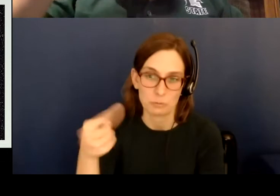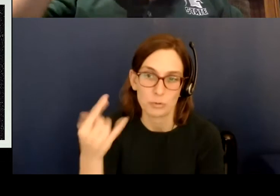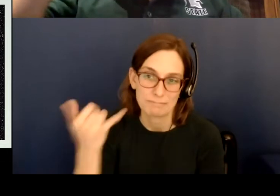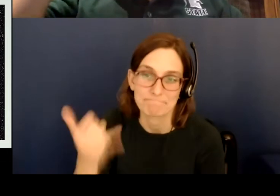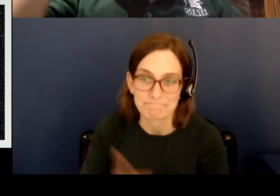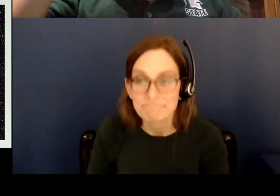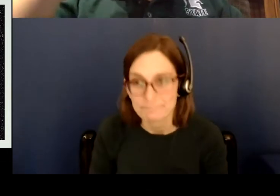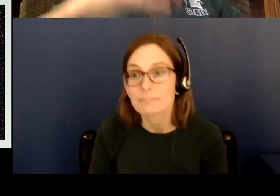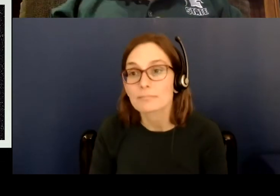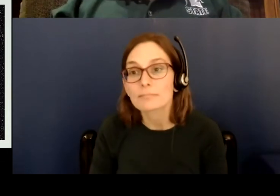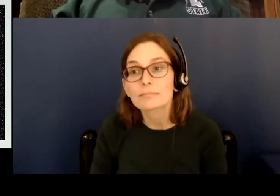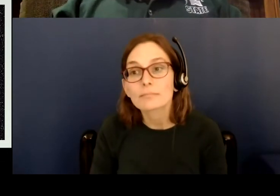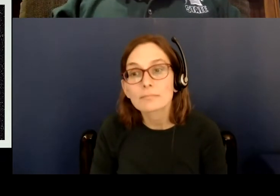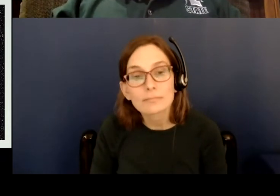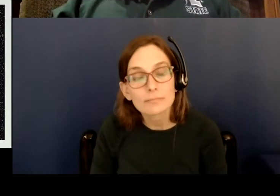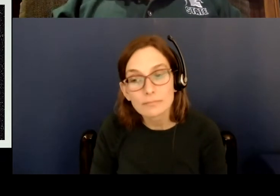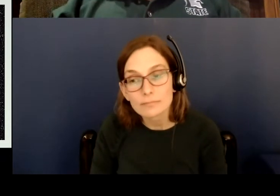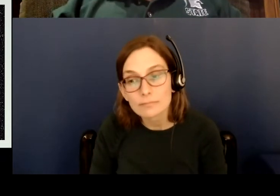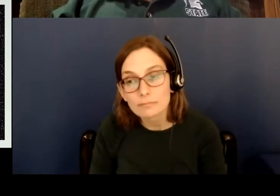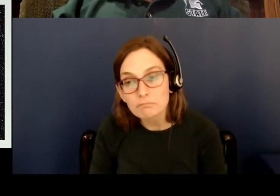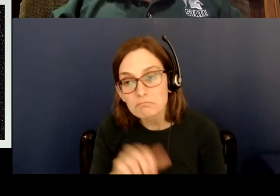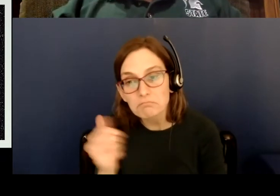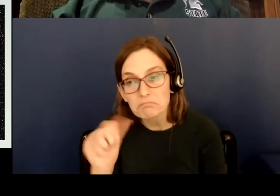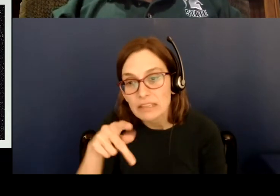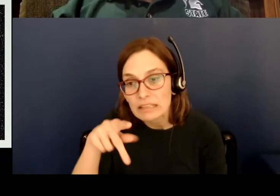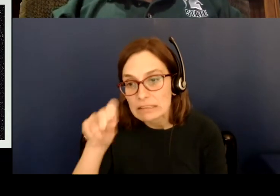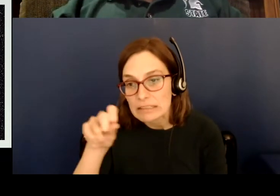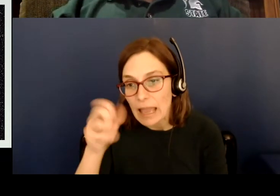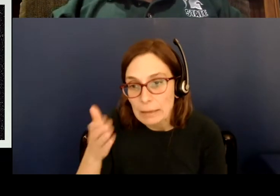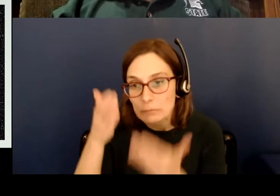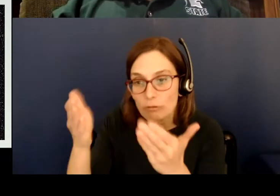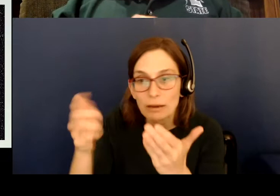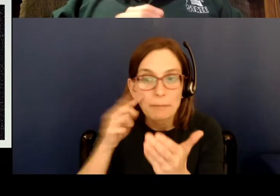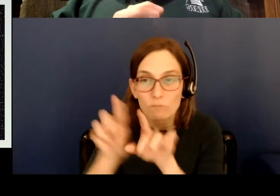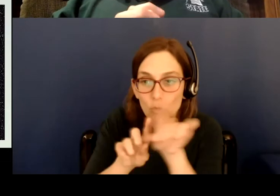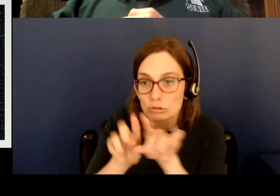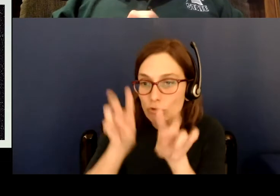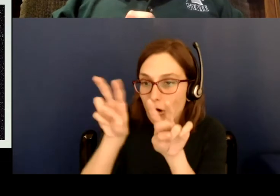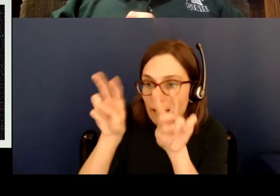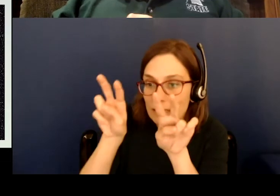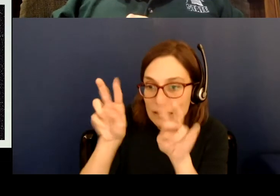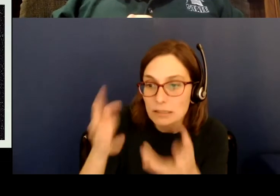All right. Are there any apps you would recommend for stargazing?